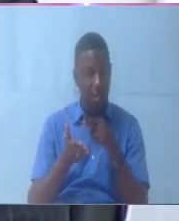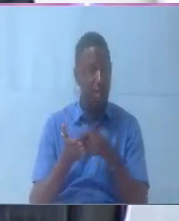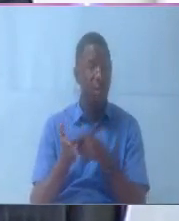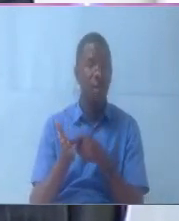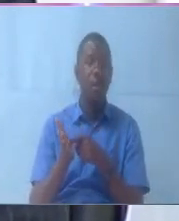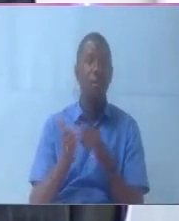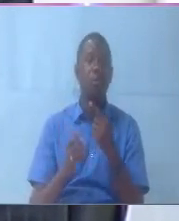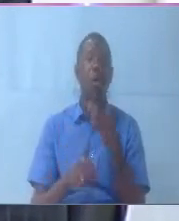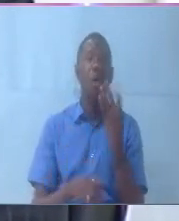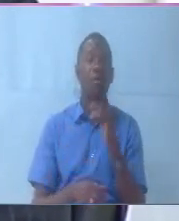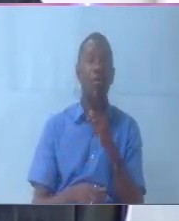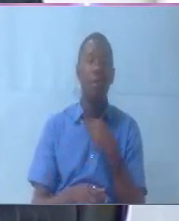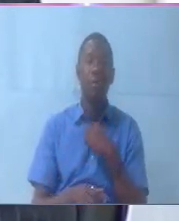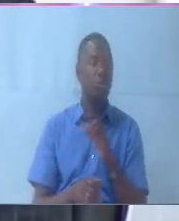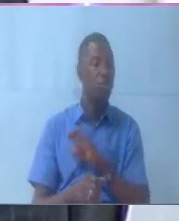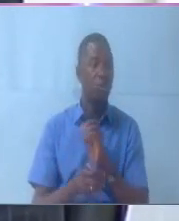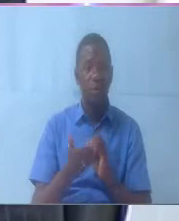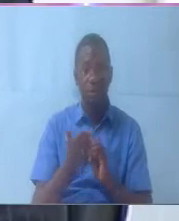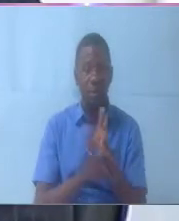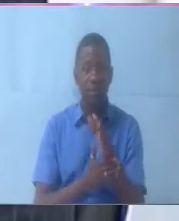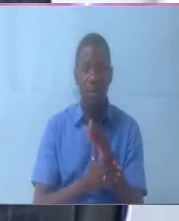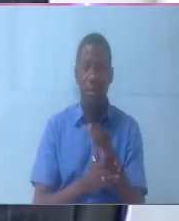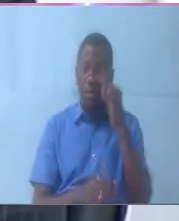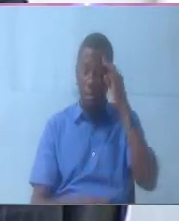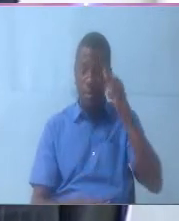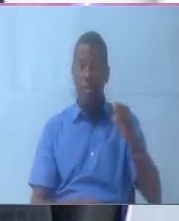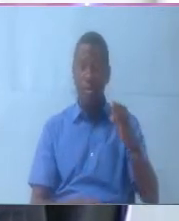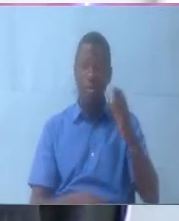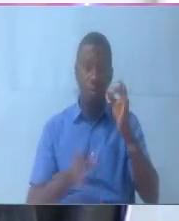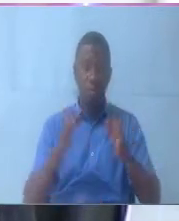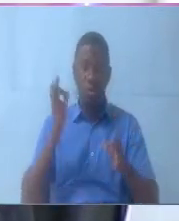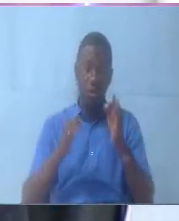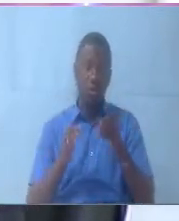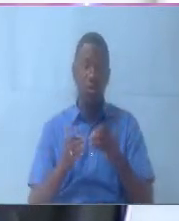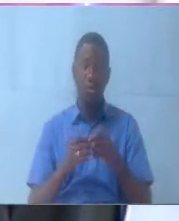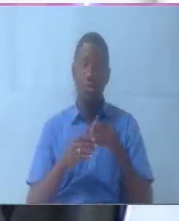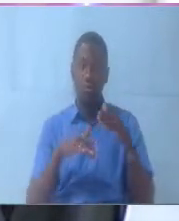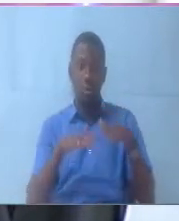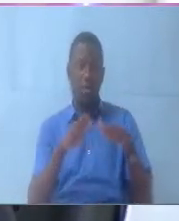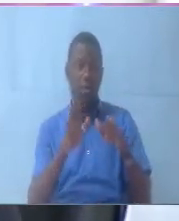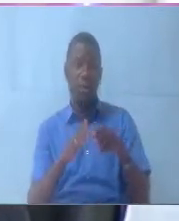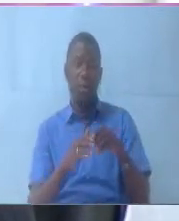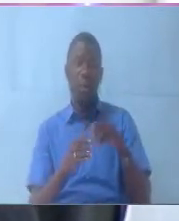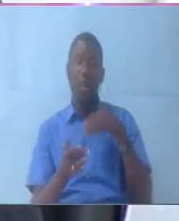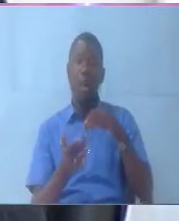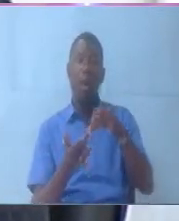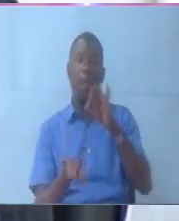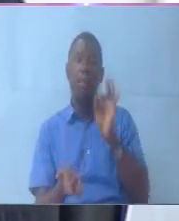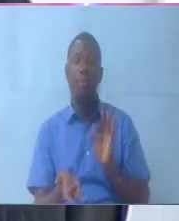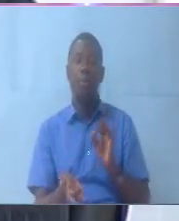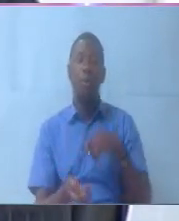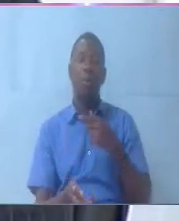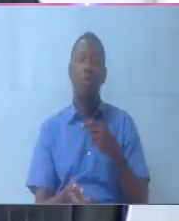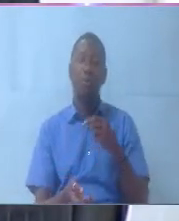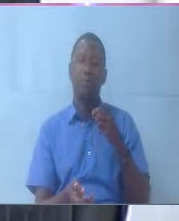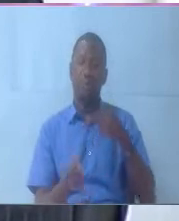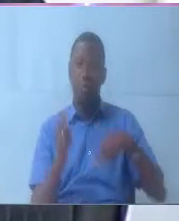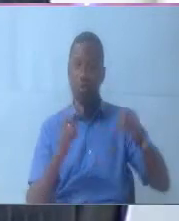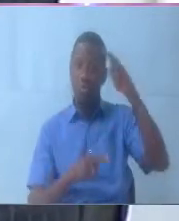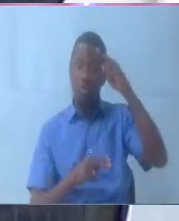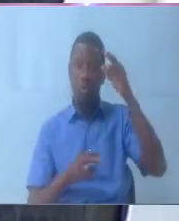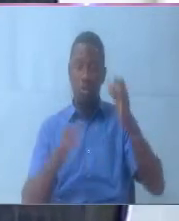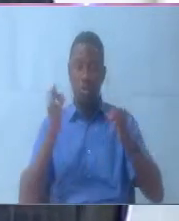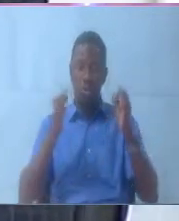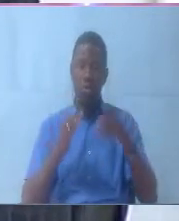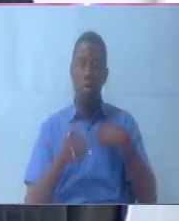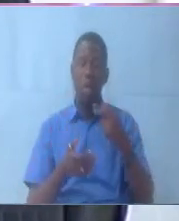Because otherwise they would not have instructed the Ministry of Justice to terminate the appointment of a Supreme Court judge by a